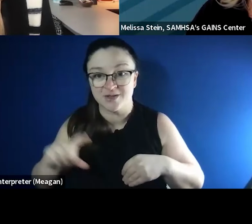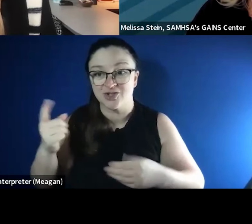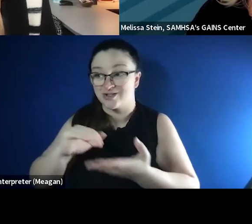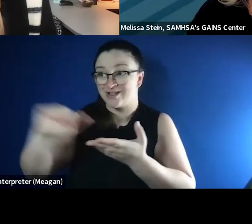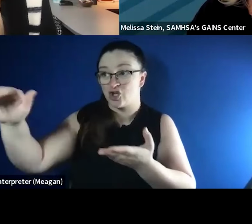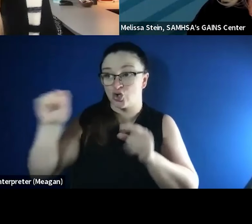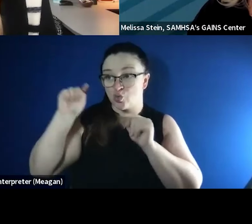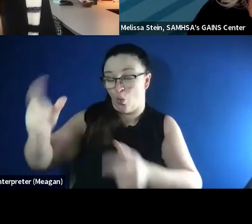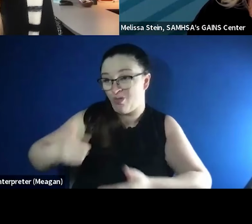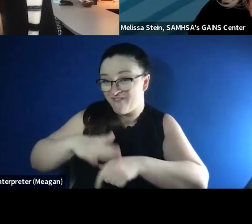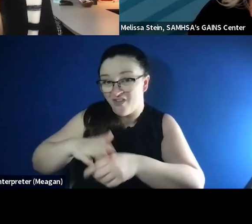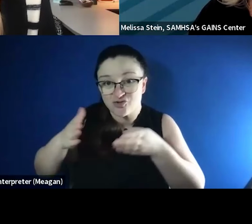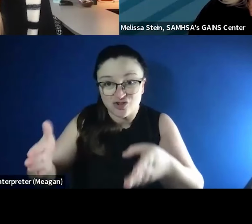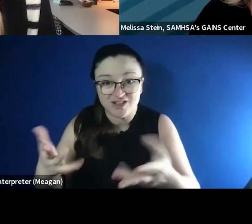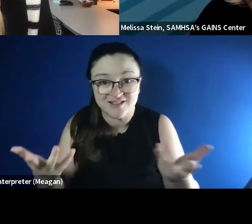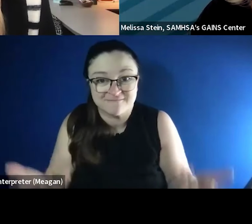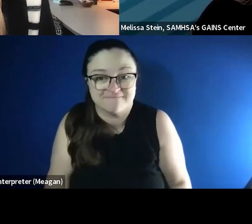street?